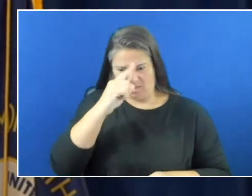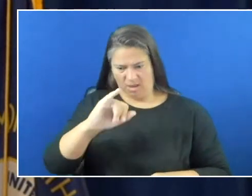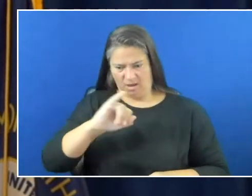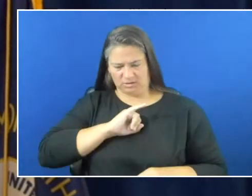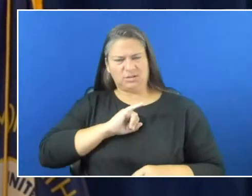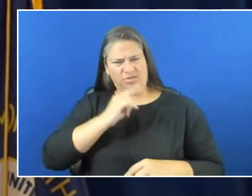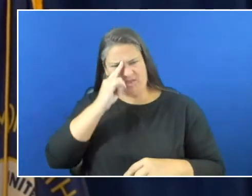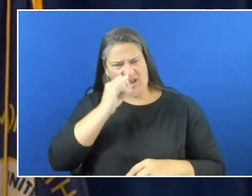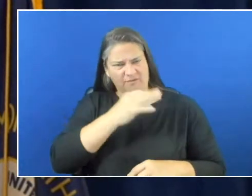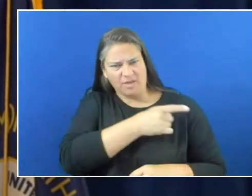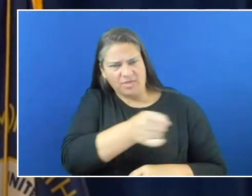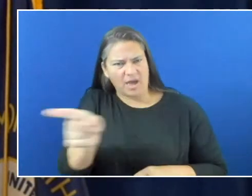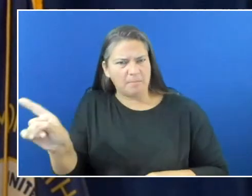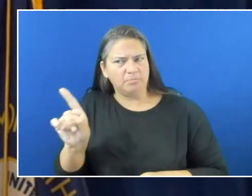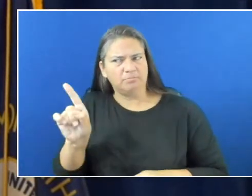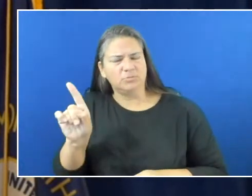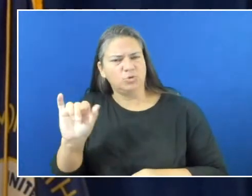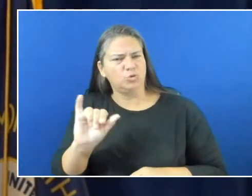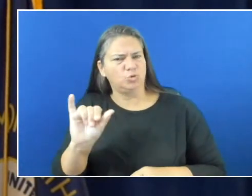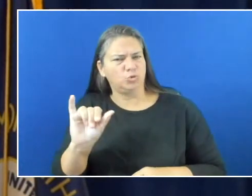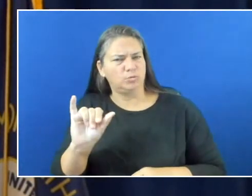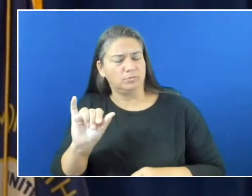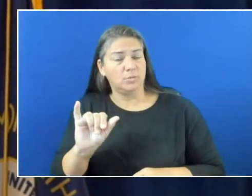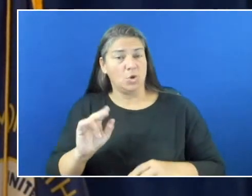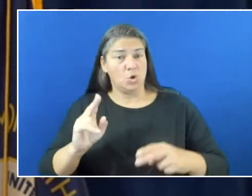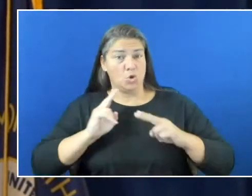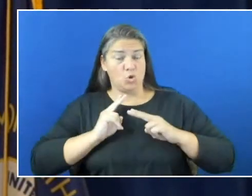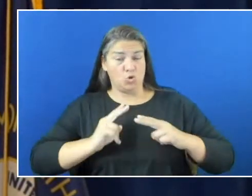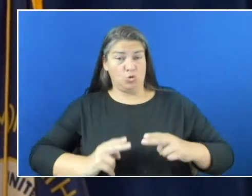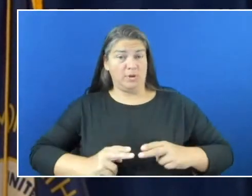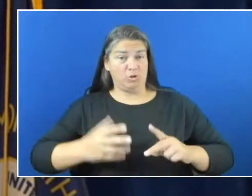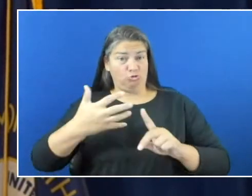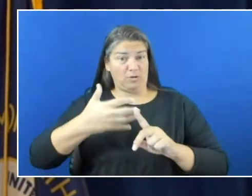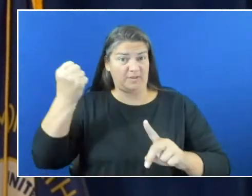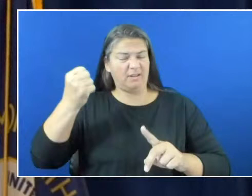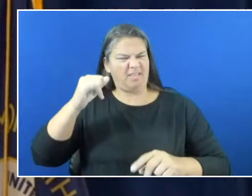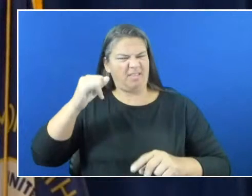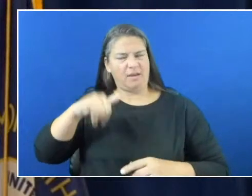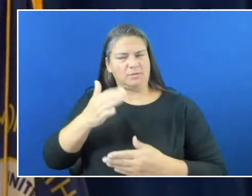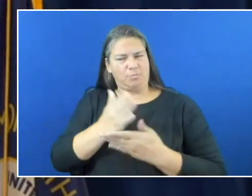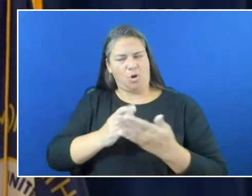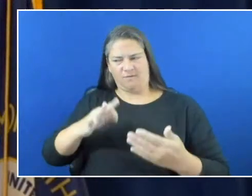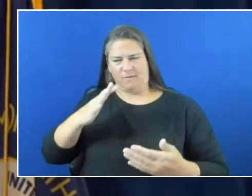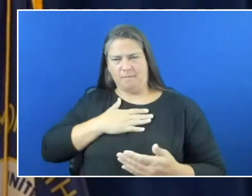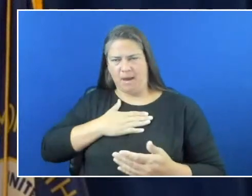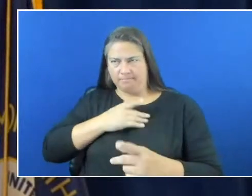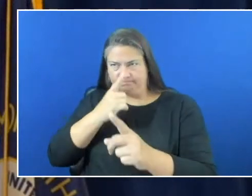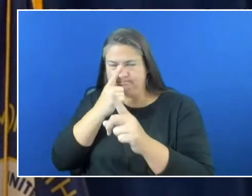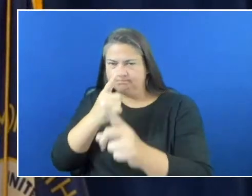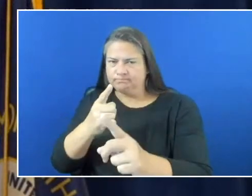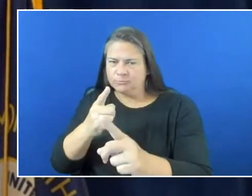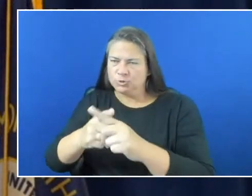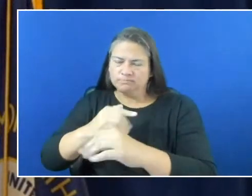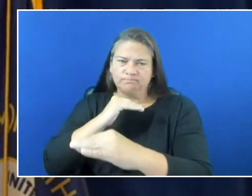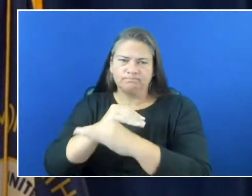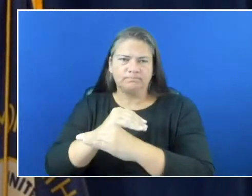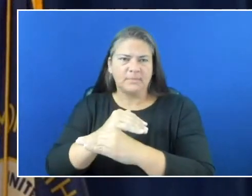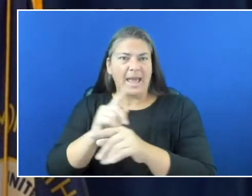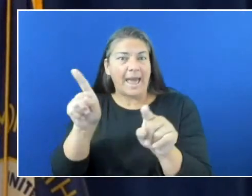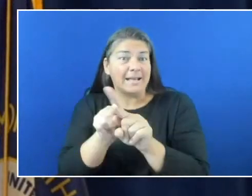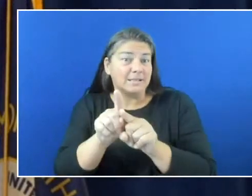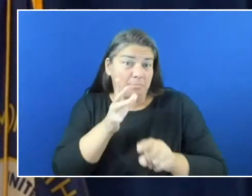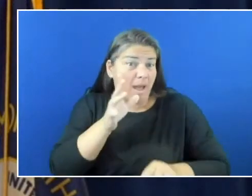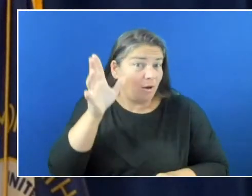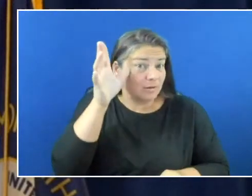human trafficking is part of my core mission as a public servant, as a parent, and as a person of